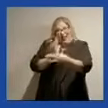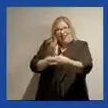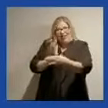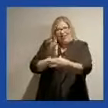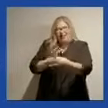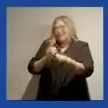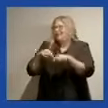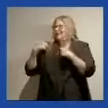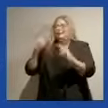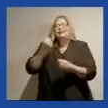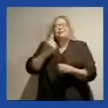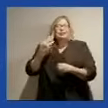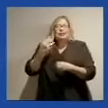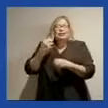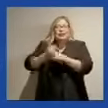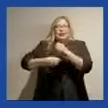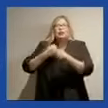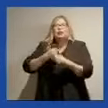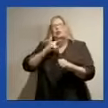has been about